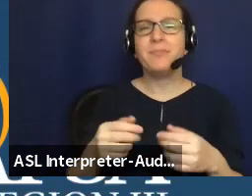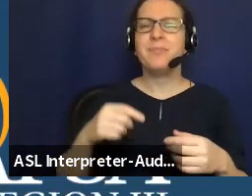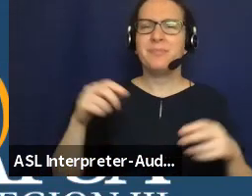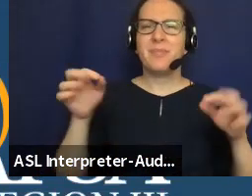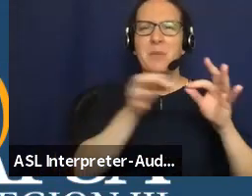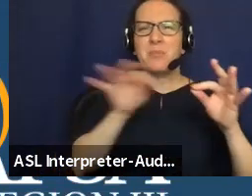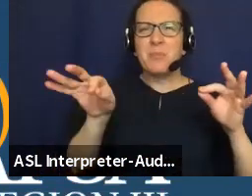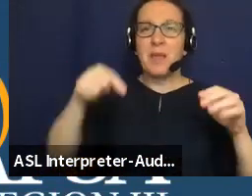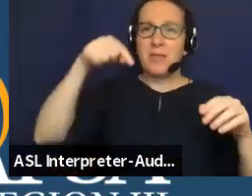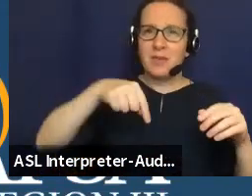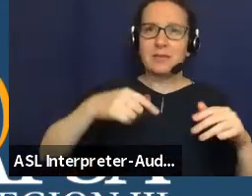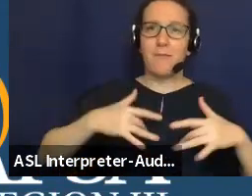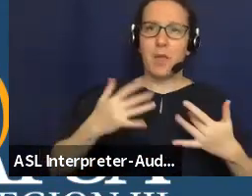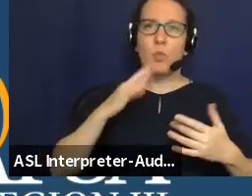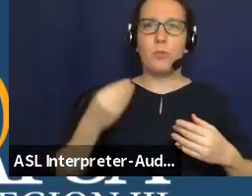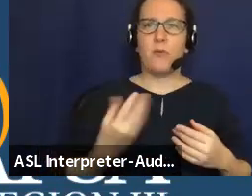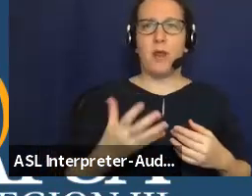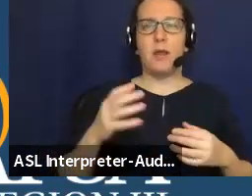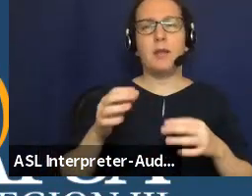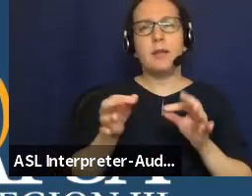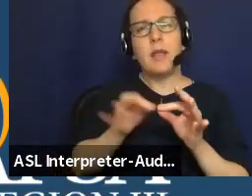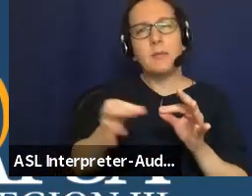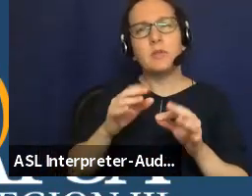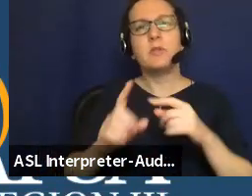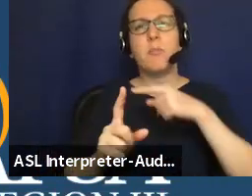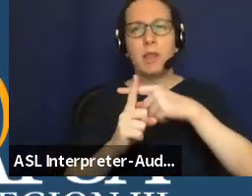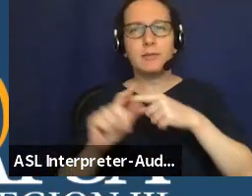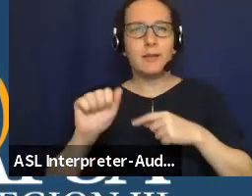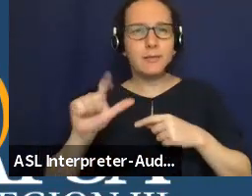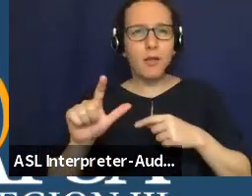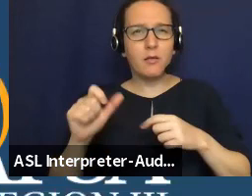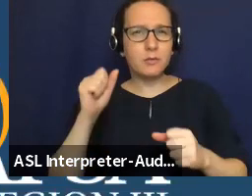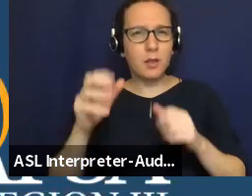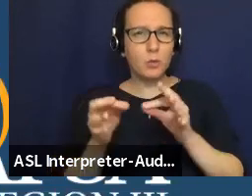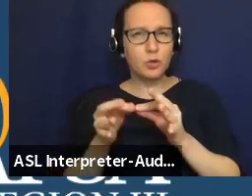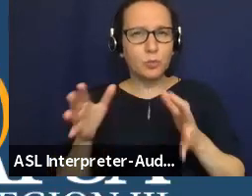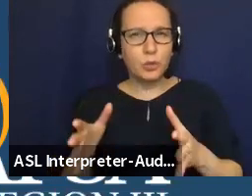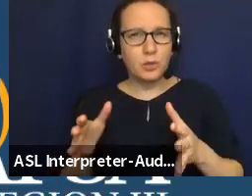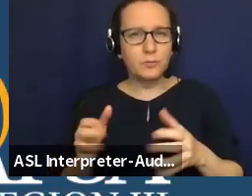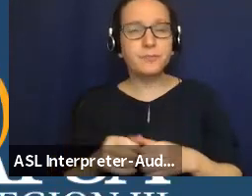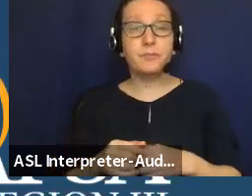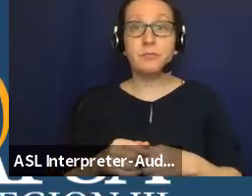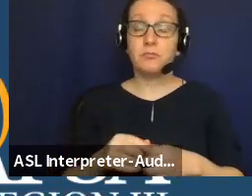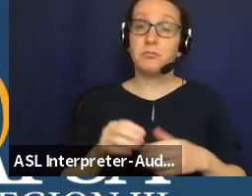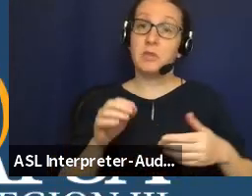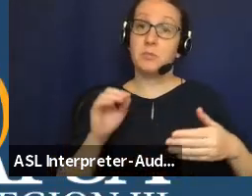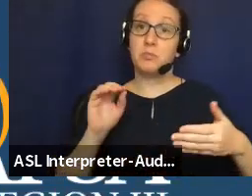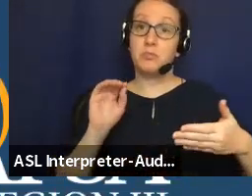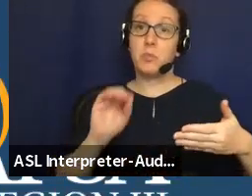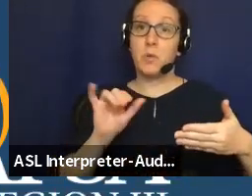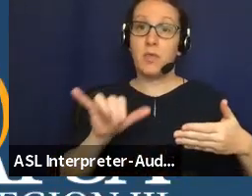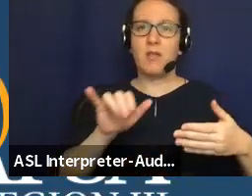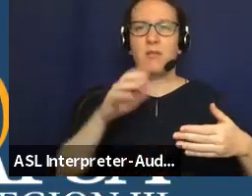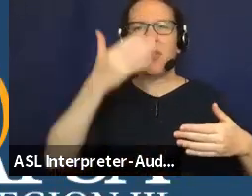will provide captions in ASL or sign language interpreting. So just noting that on the front page of